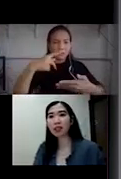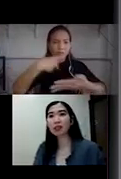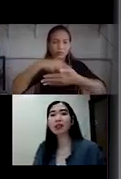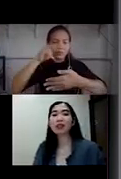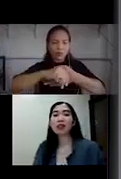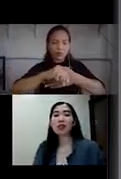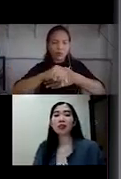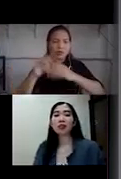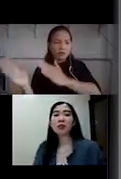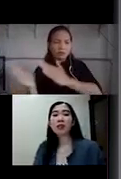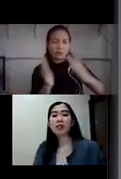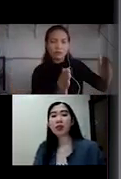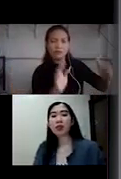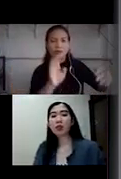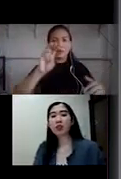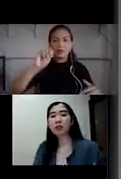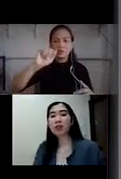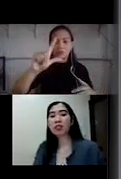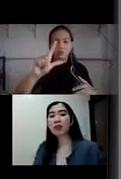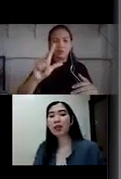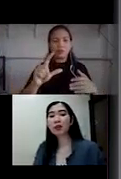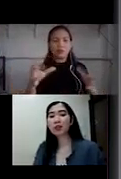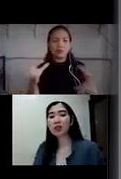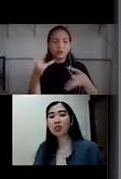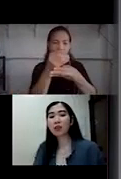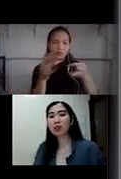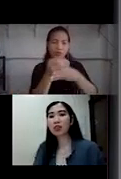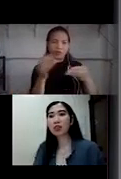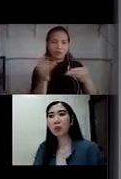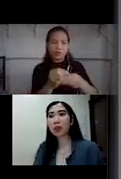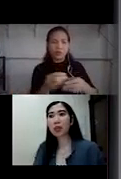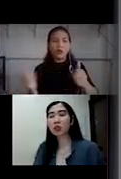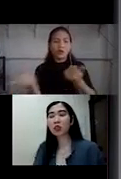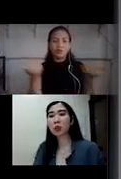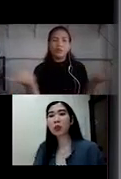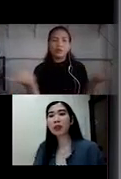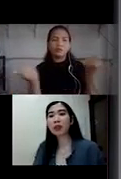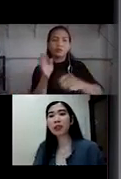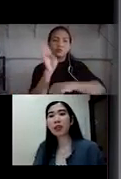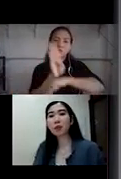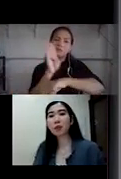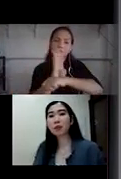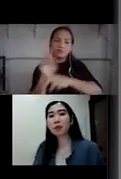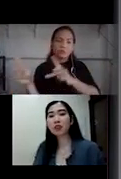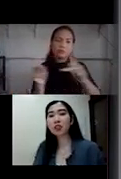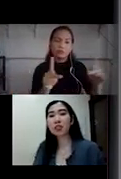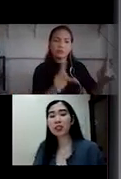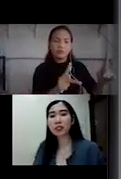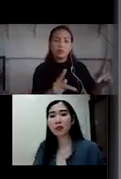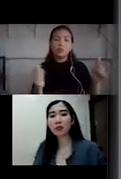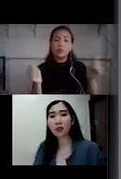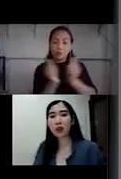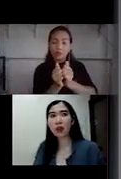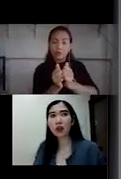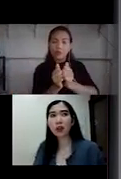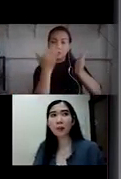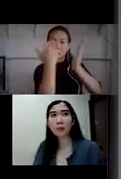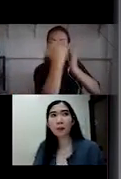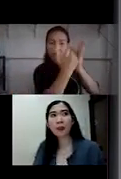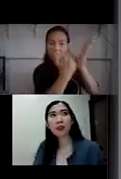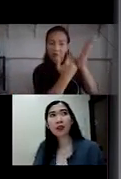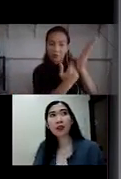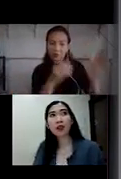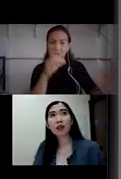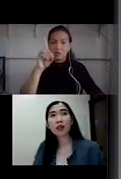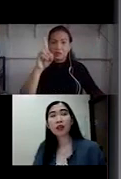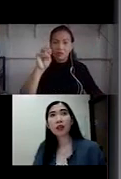content. Gmail is available on business plan with customized domain name. So, example po nun is if you are